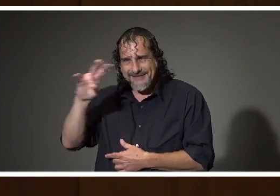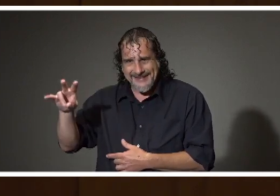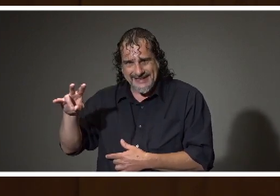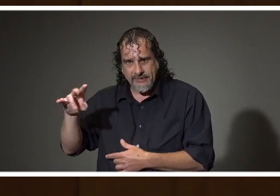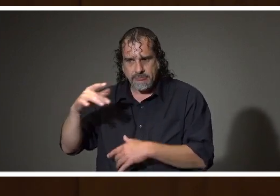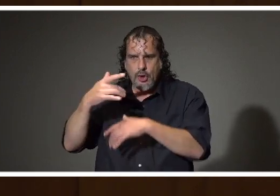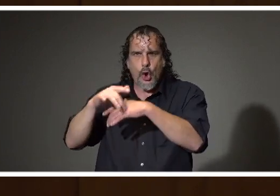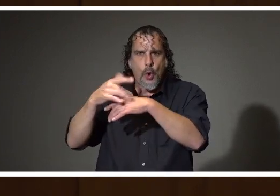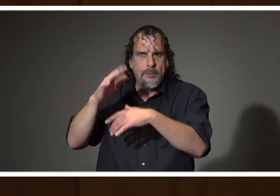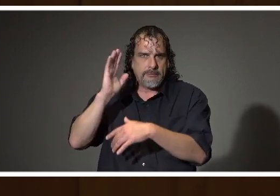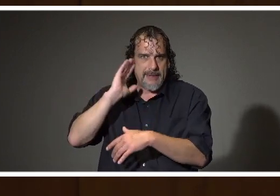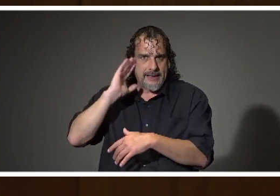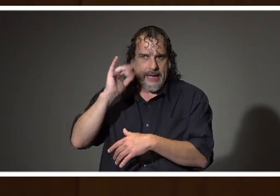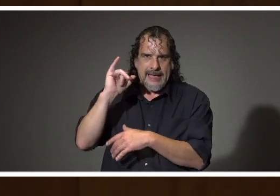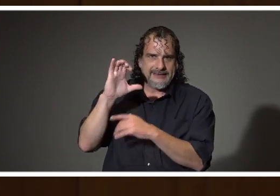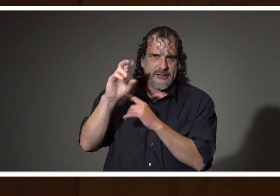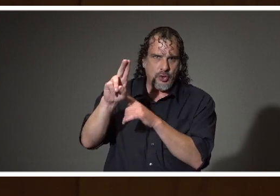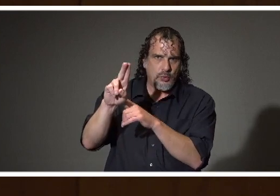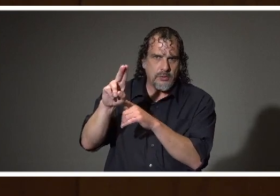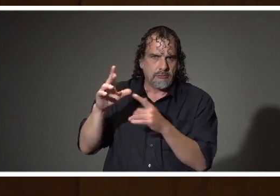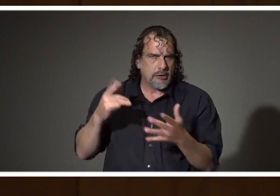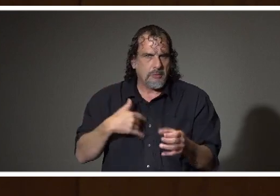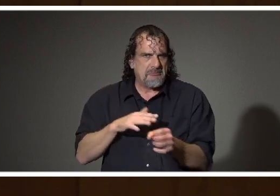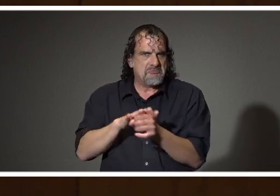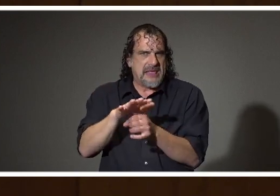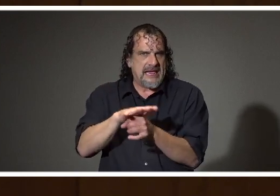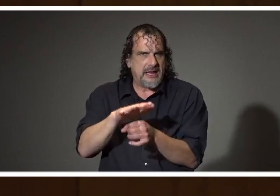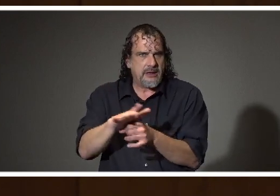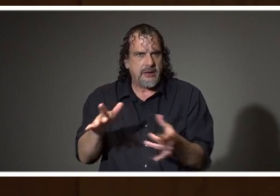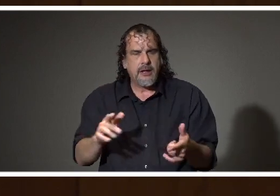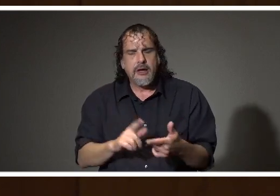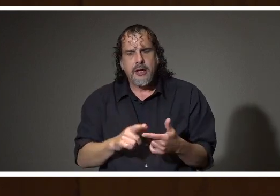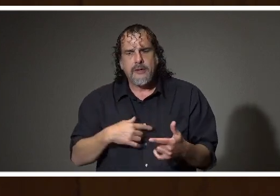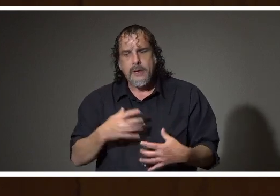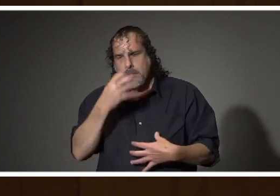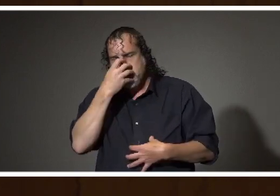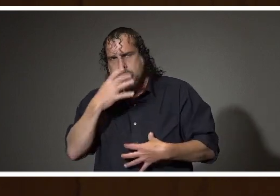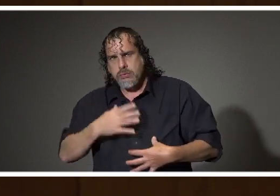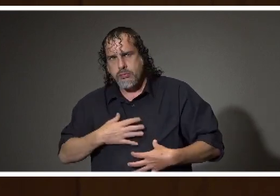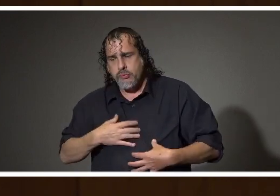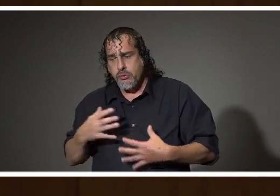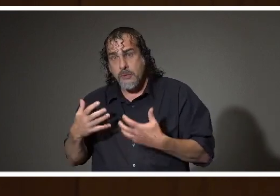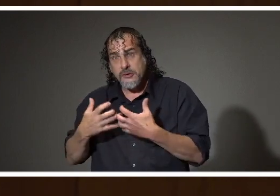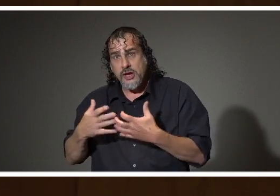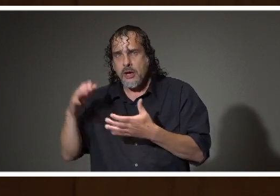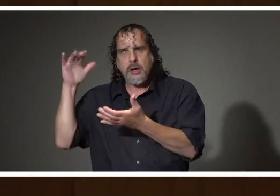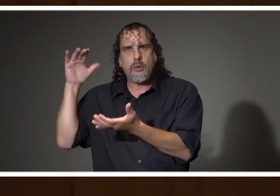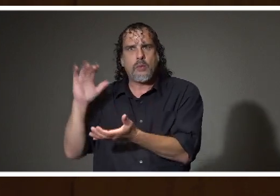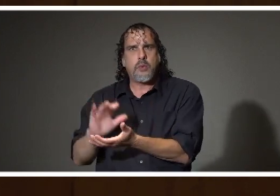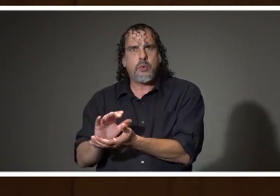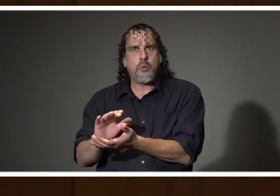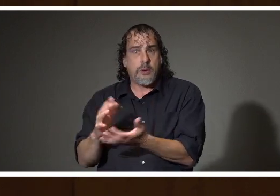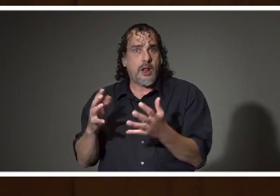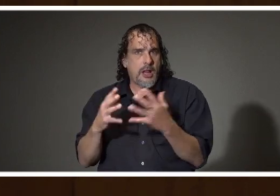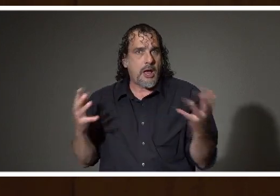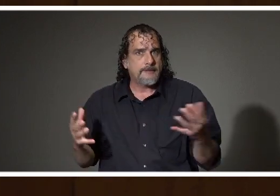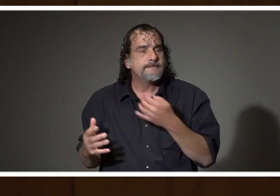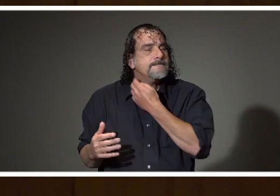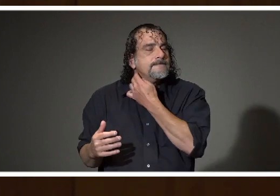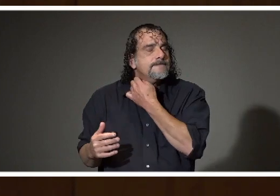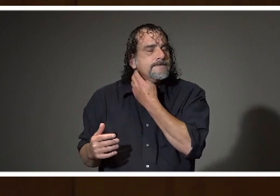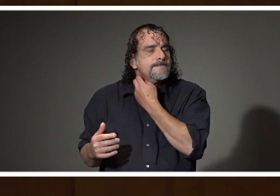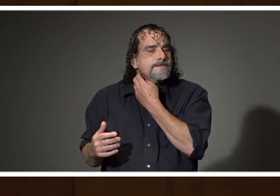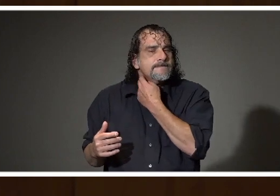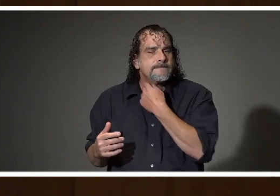with relative stability, some mild fluctuations, but the ventilator number is the lowest we've seen in a little bit. A couple of just